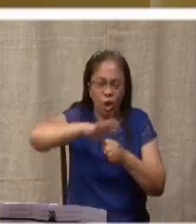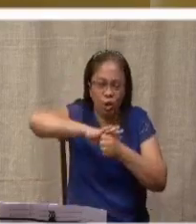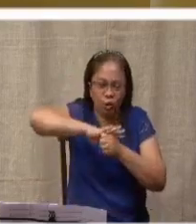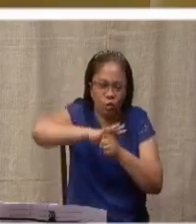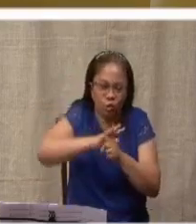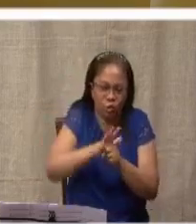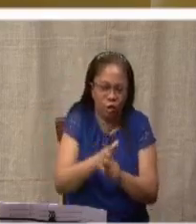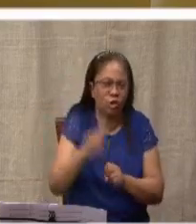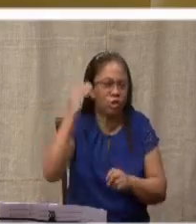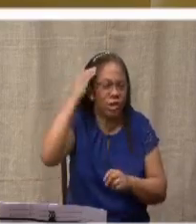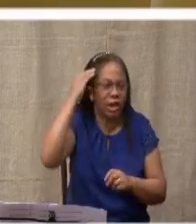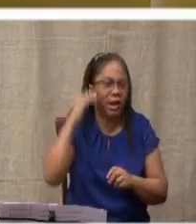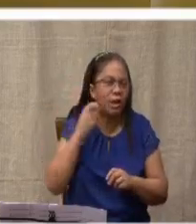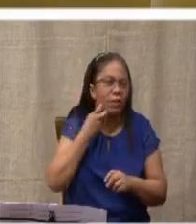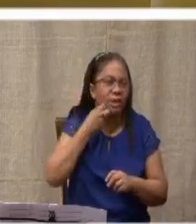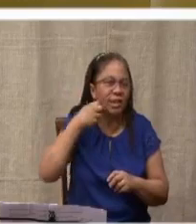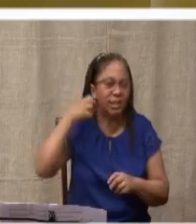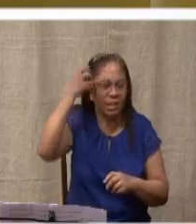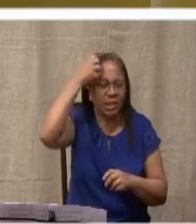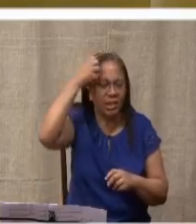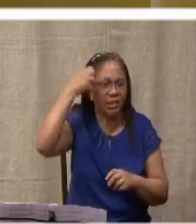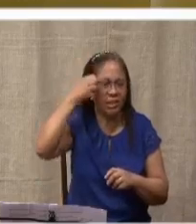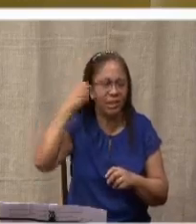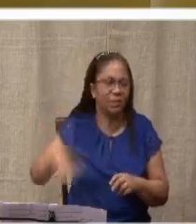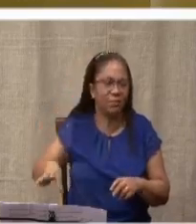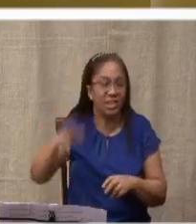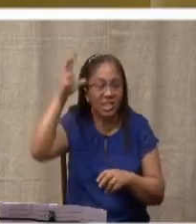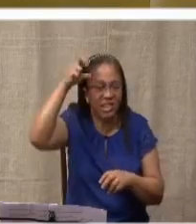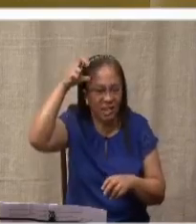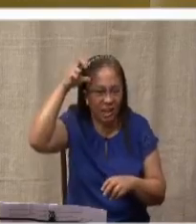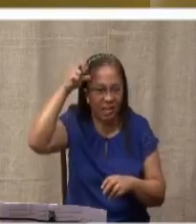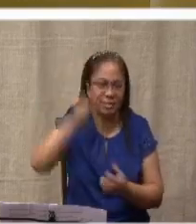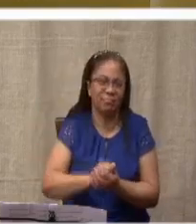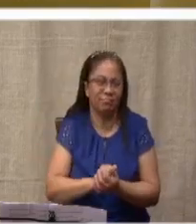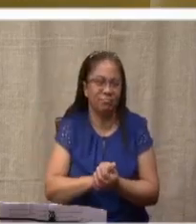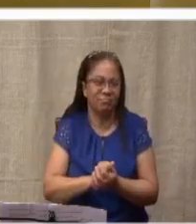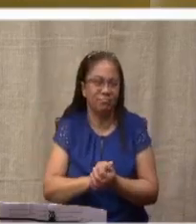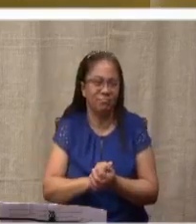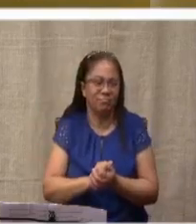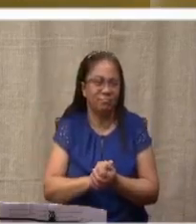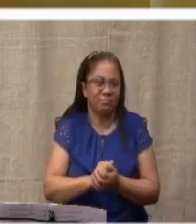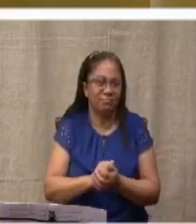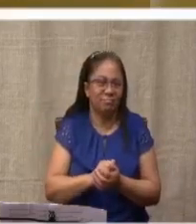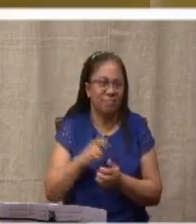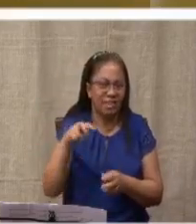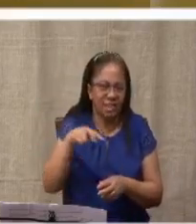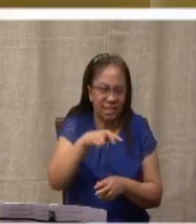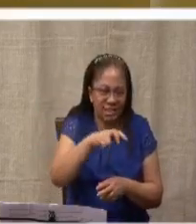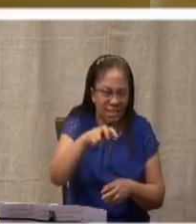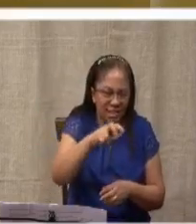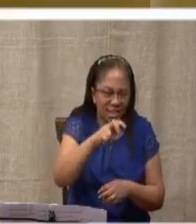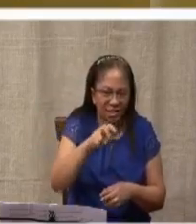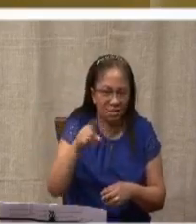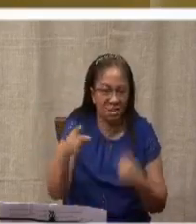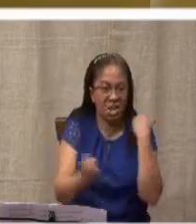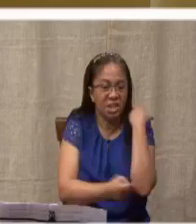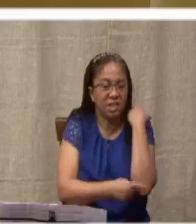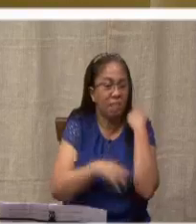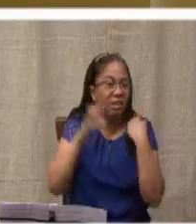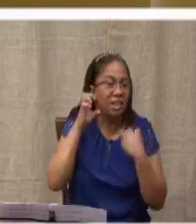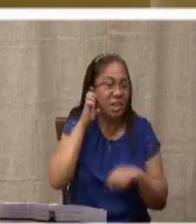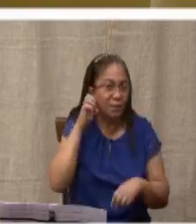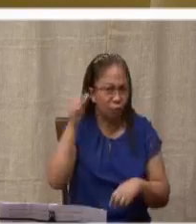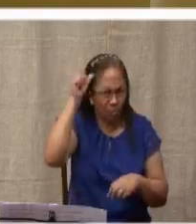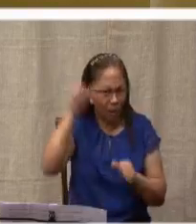ancient evil satan himself the ancient serpent the tempted eve in the in the